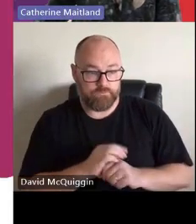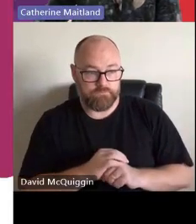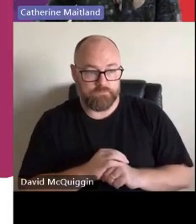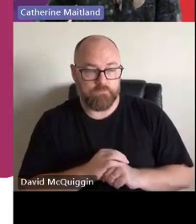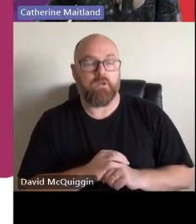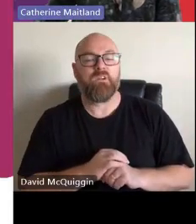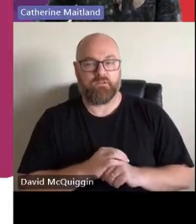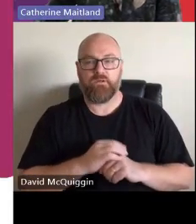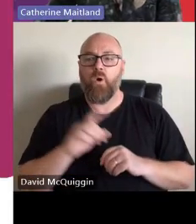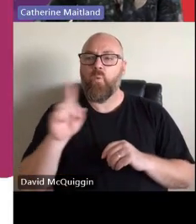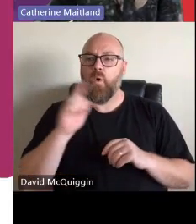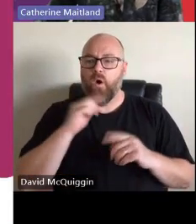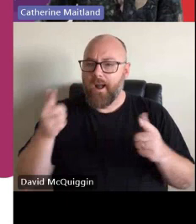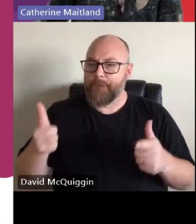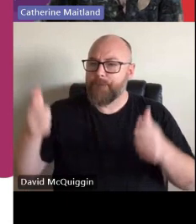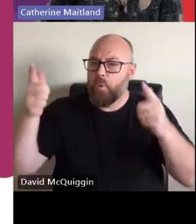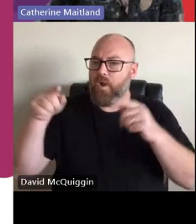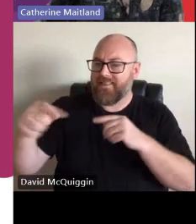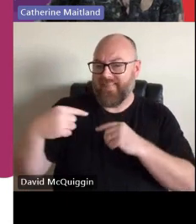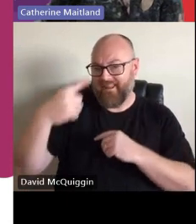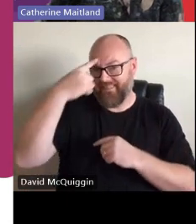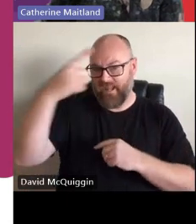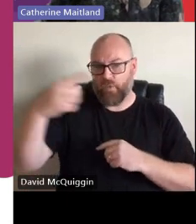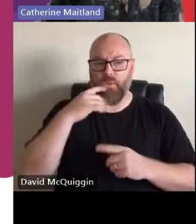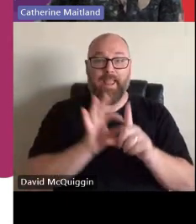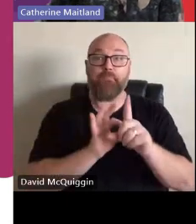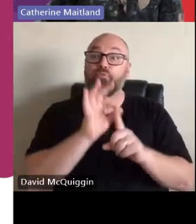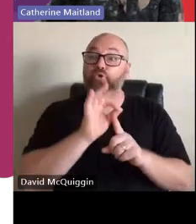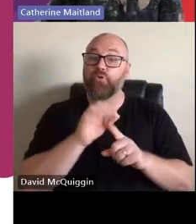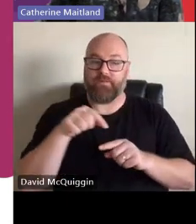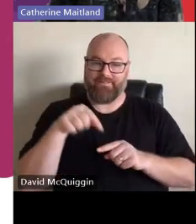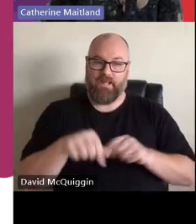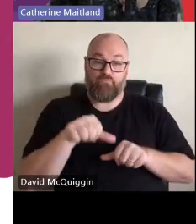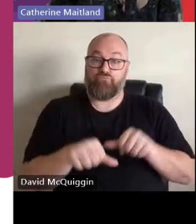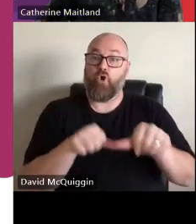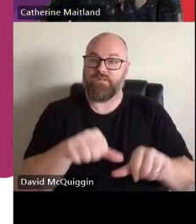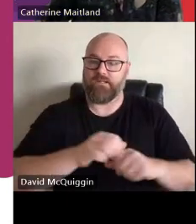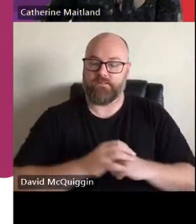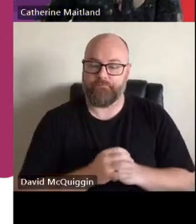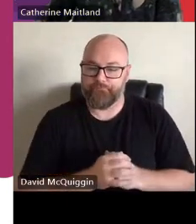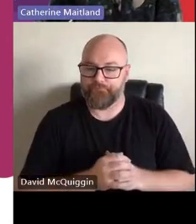What do employers think would improve the process from their perspective?